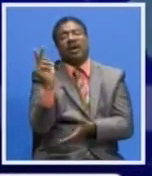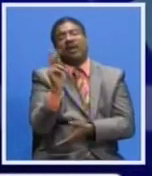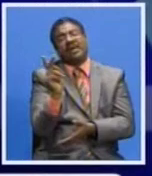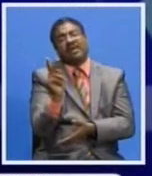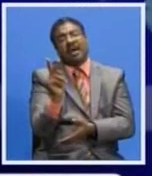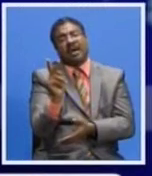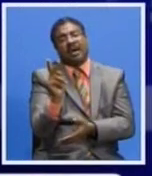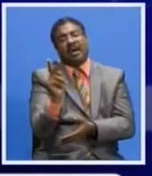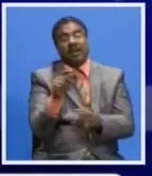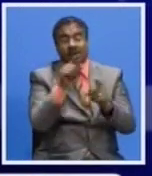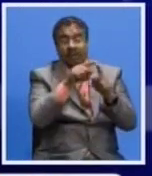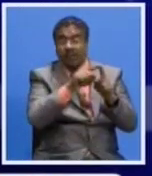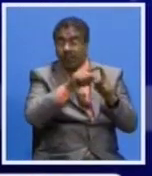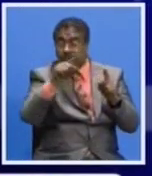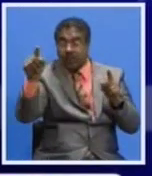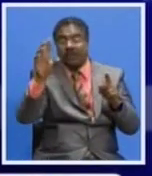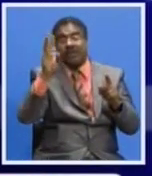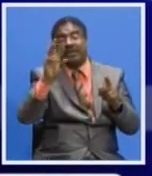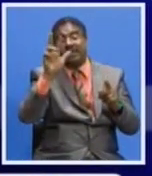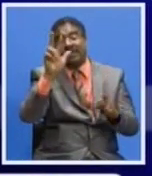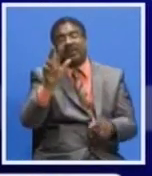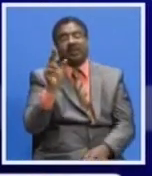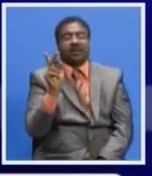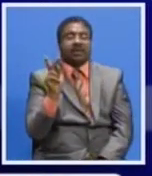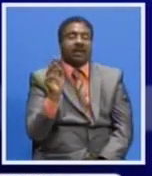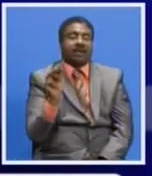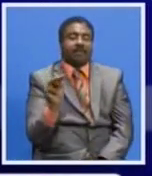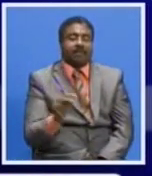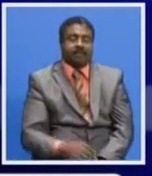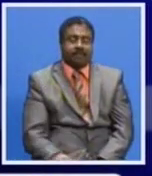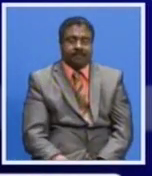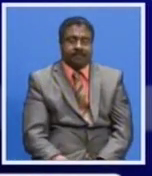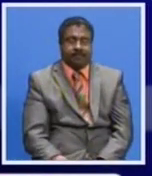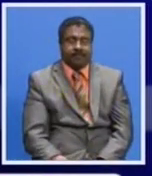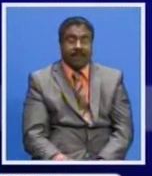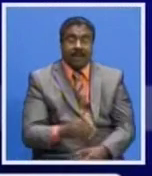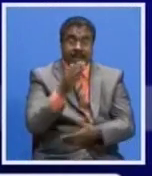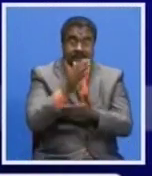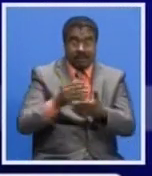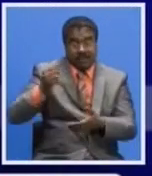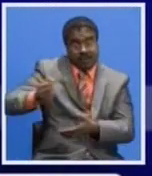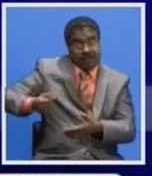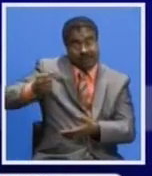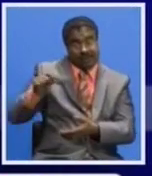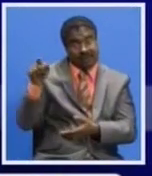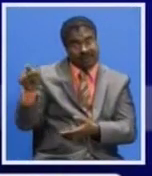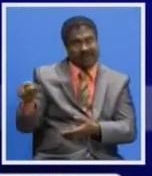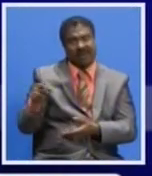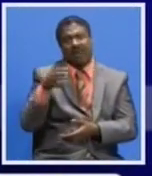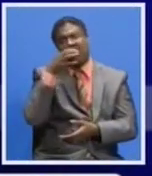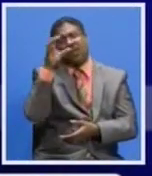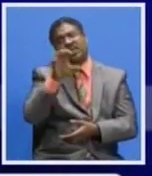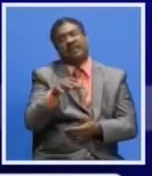about 63 kilometers. And some traditional leaders in Southern Province have condemned the acts